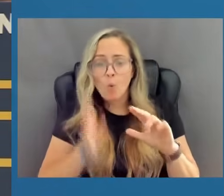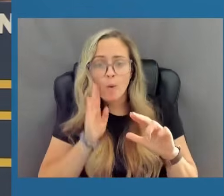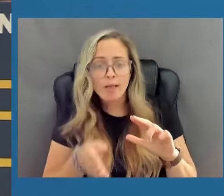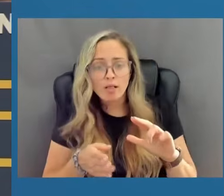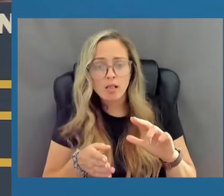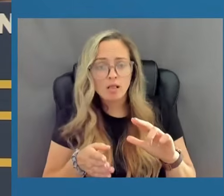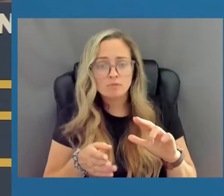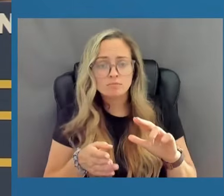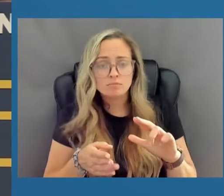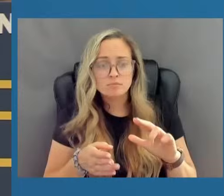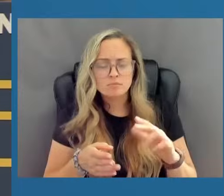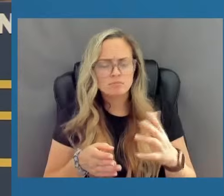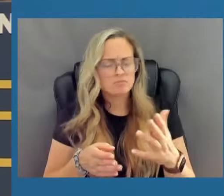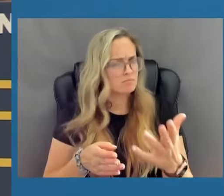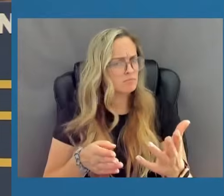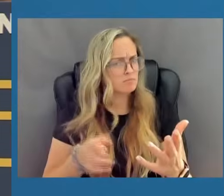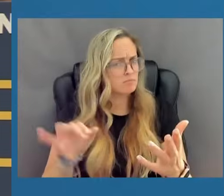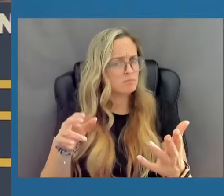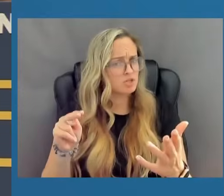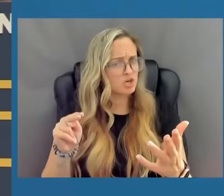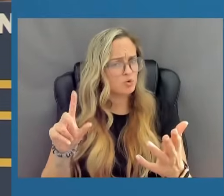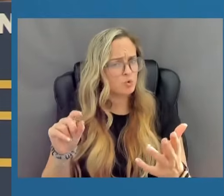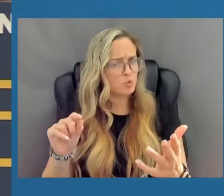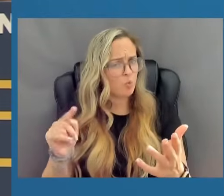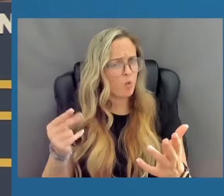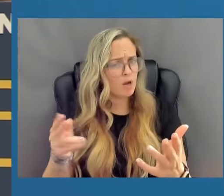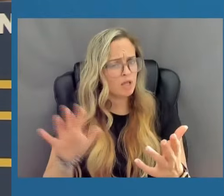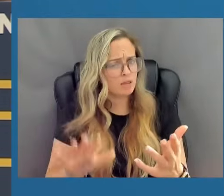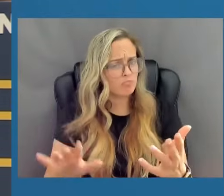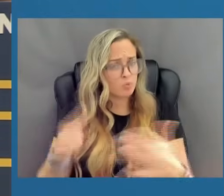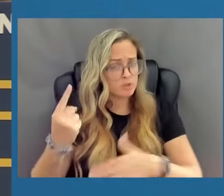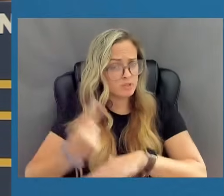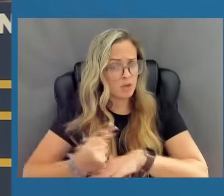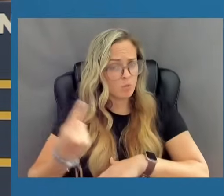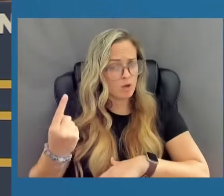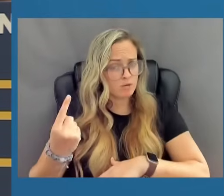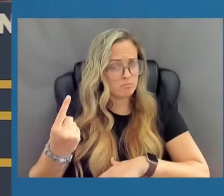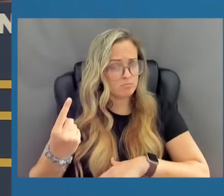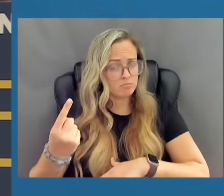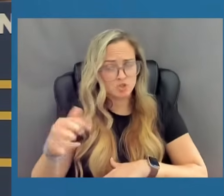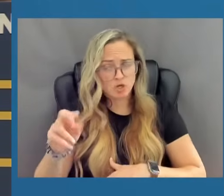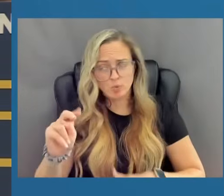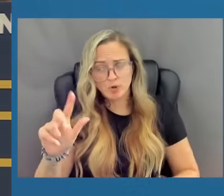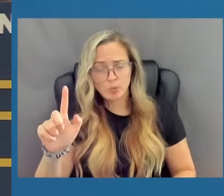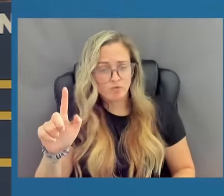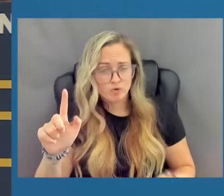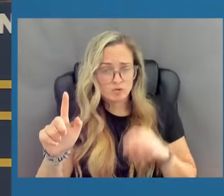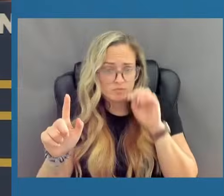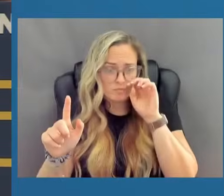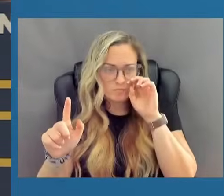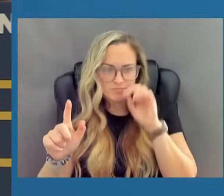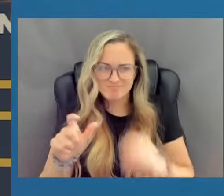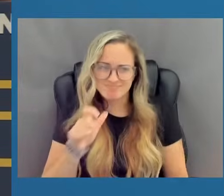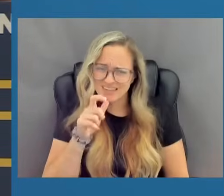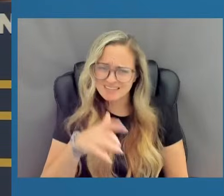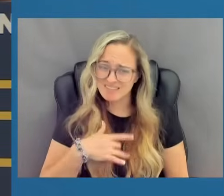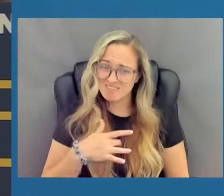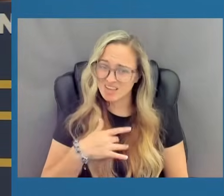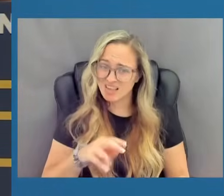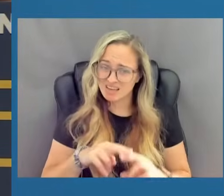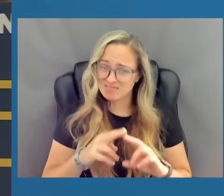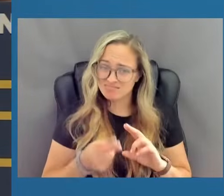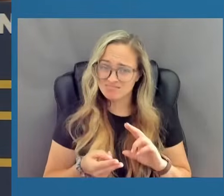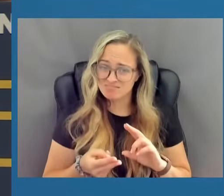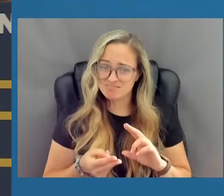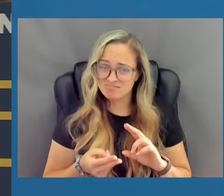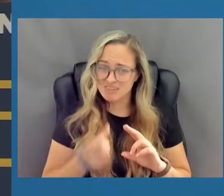think, Jay, on January 20th or so was day one, 21st, and it doesn't feel like day